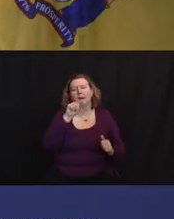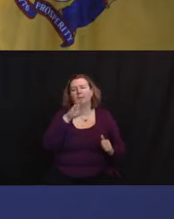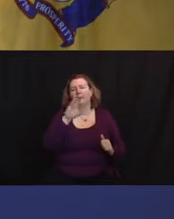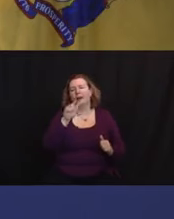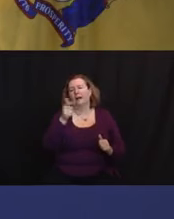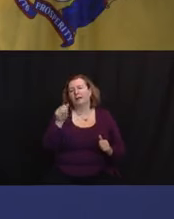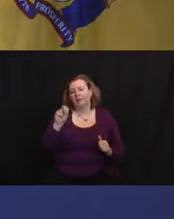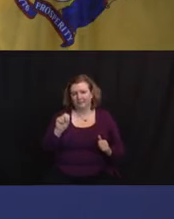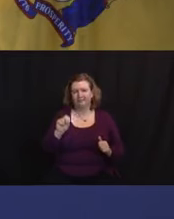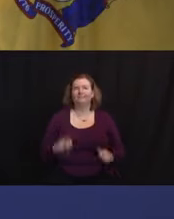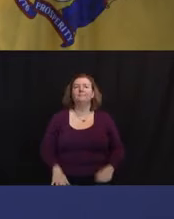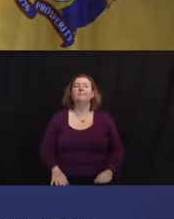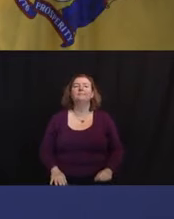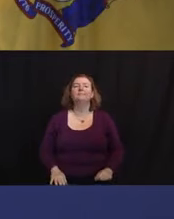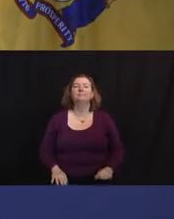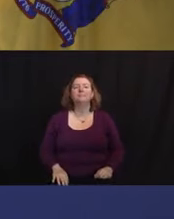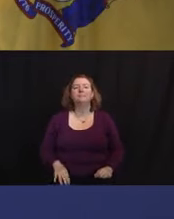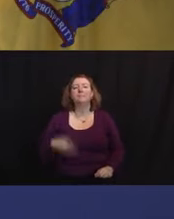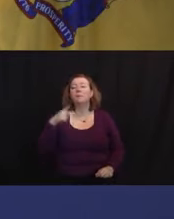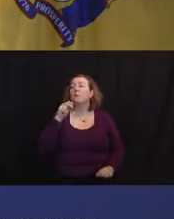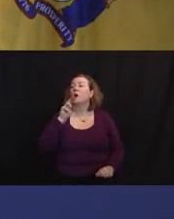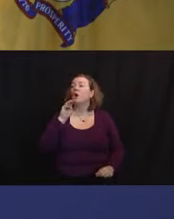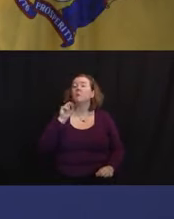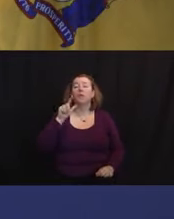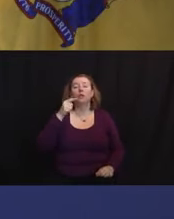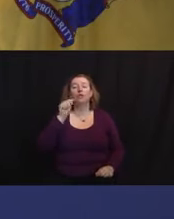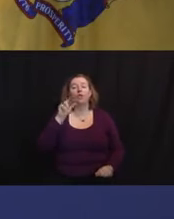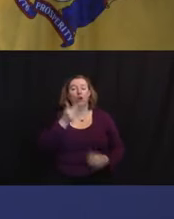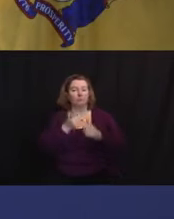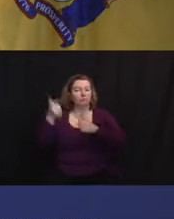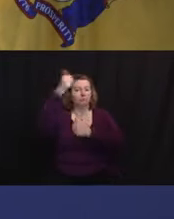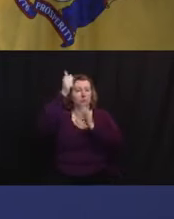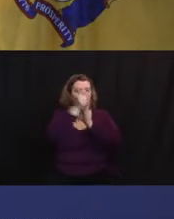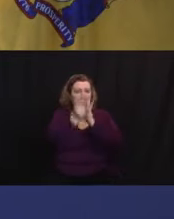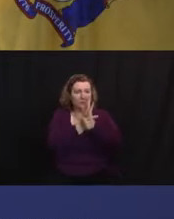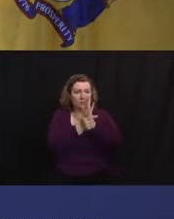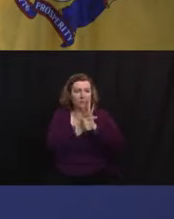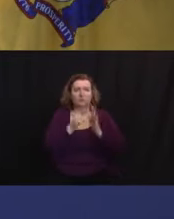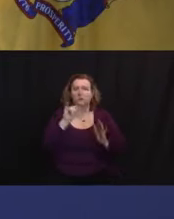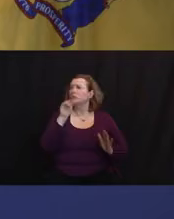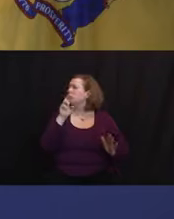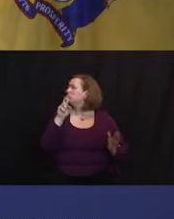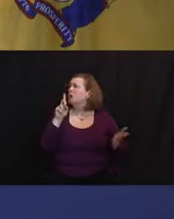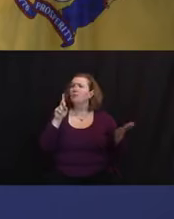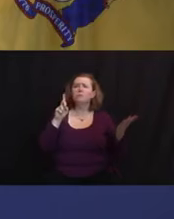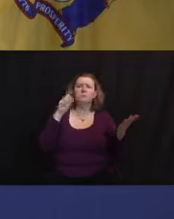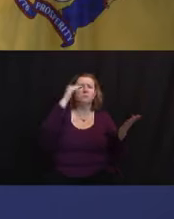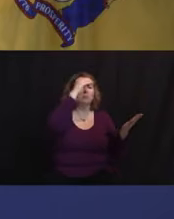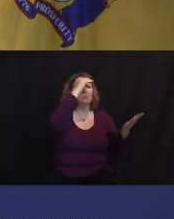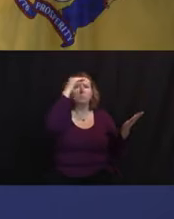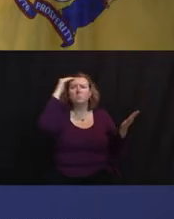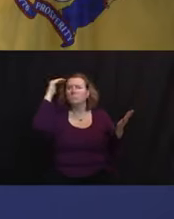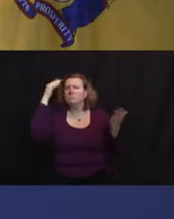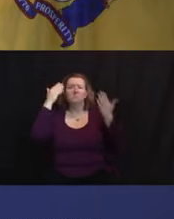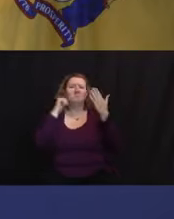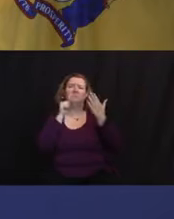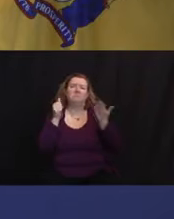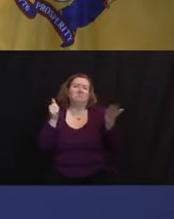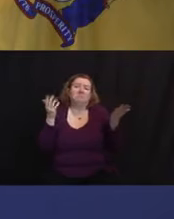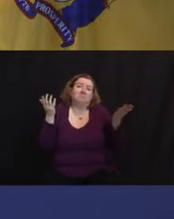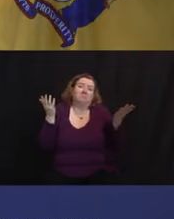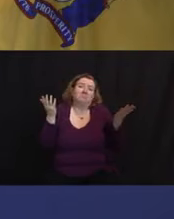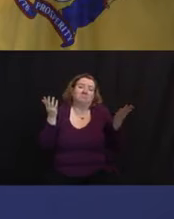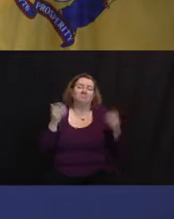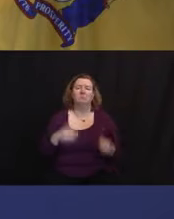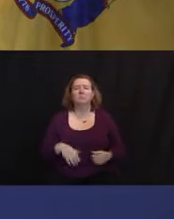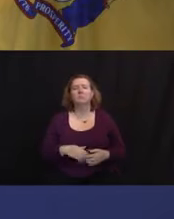Counsel Paramel Garg. We will have a APB out for Jared Maples and a cast of thousands here. As